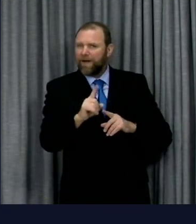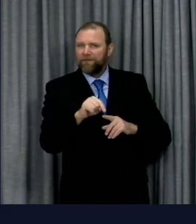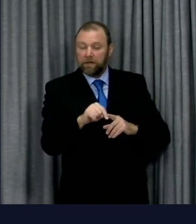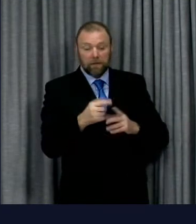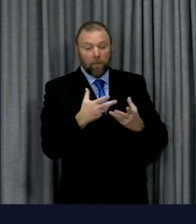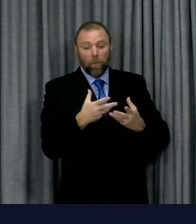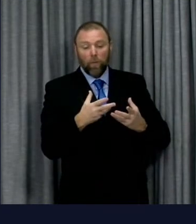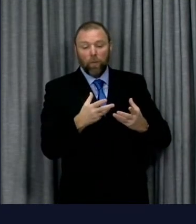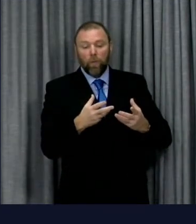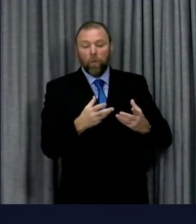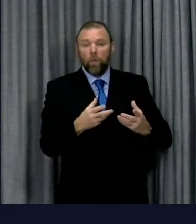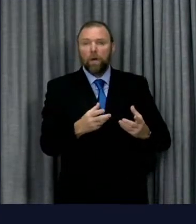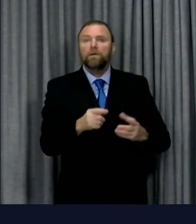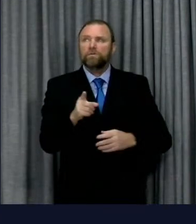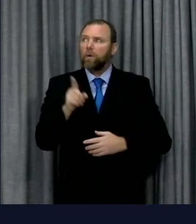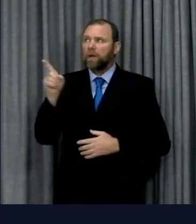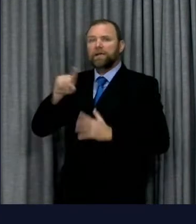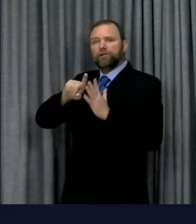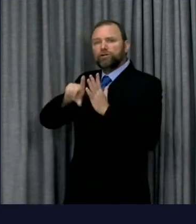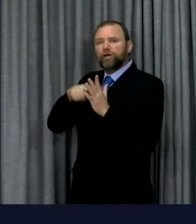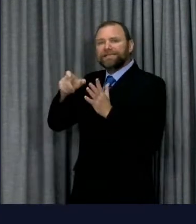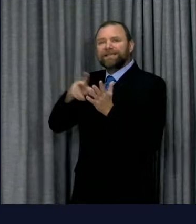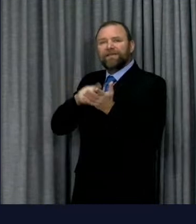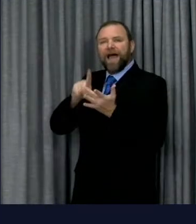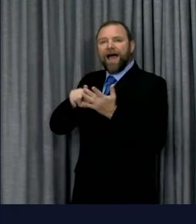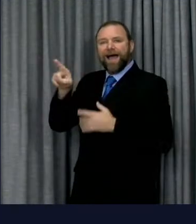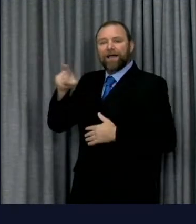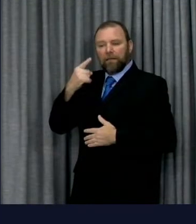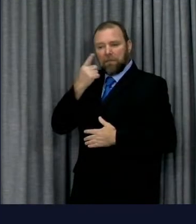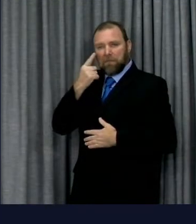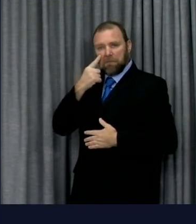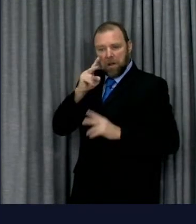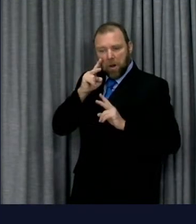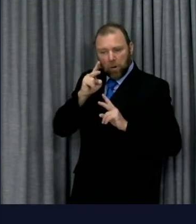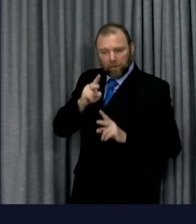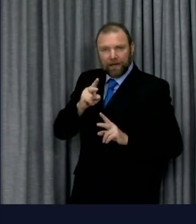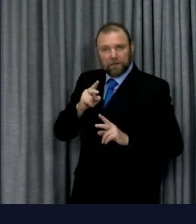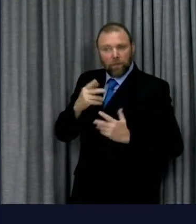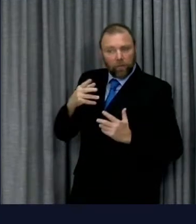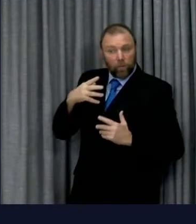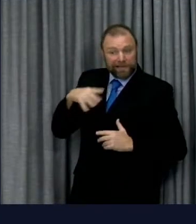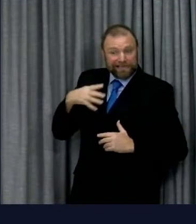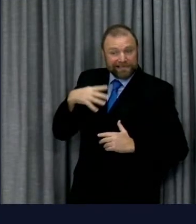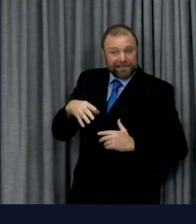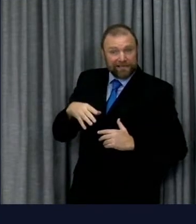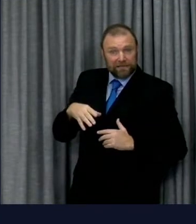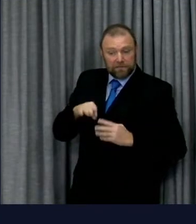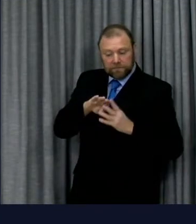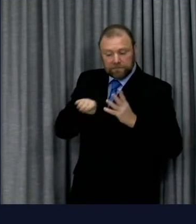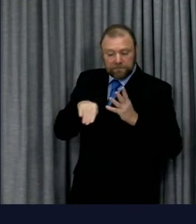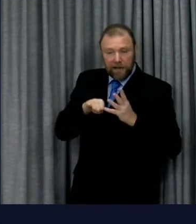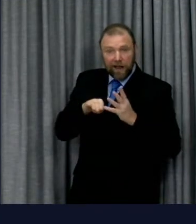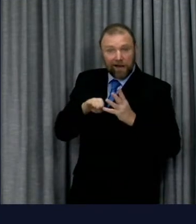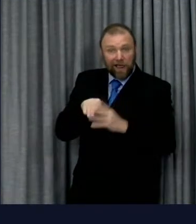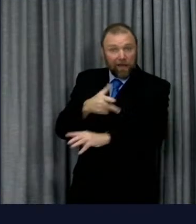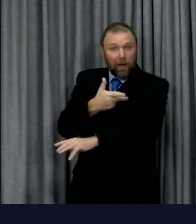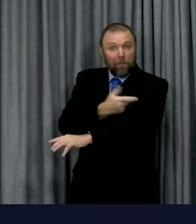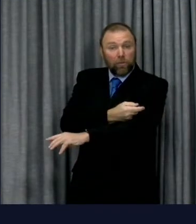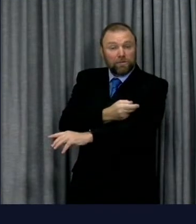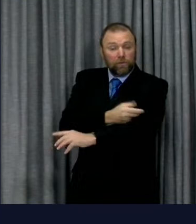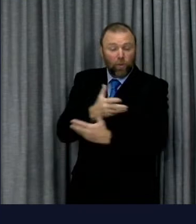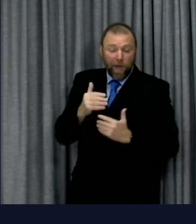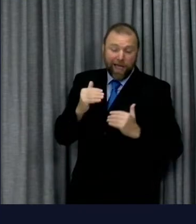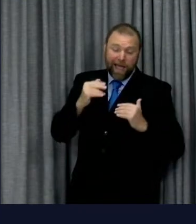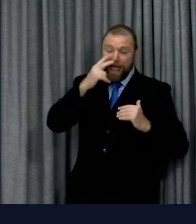looked at whether it would be advisable to give another vaccine booster to very elderly people and very